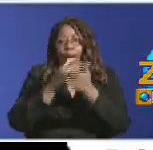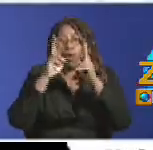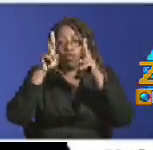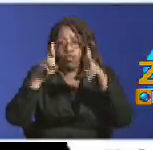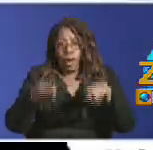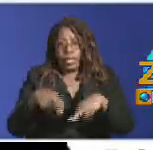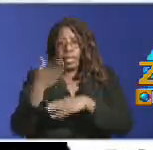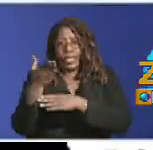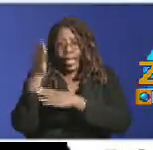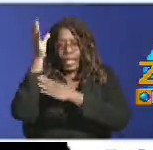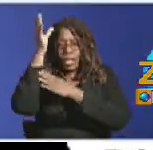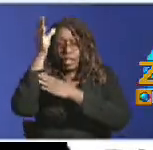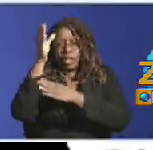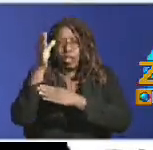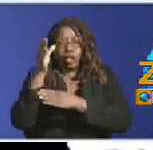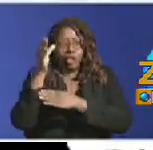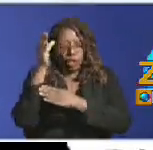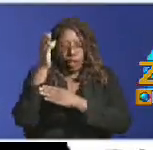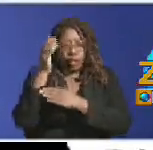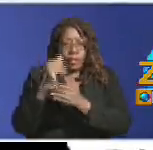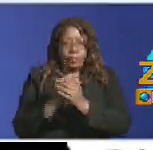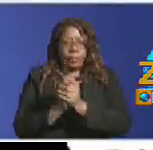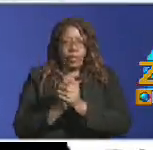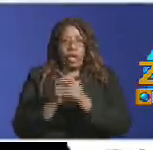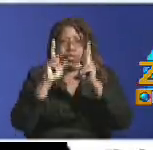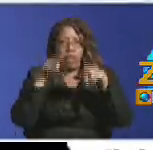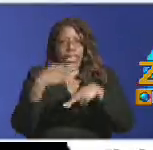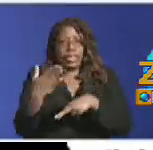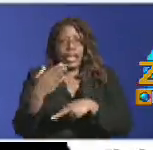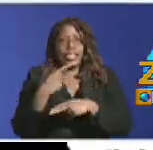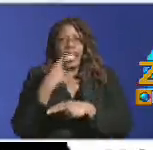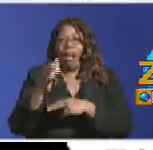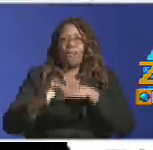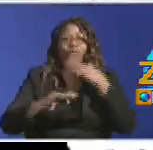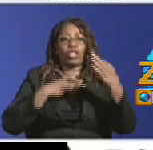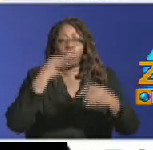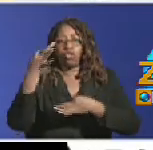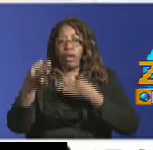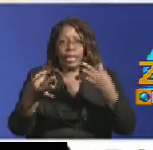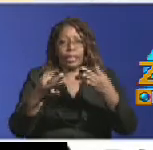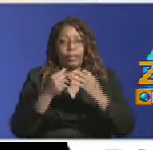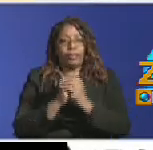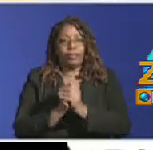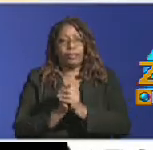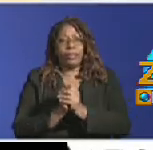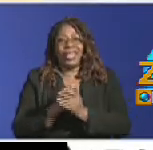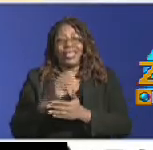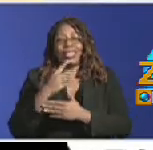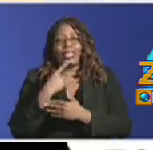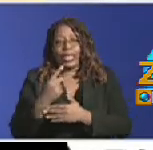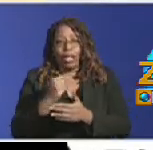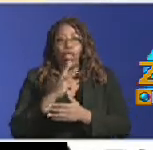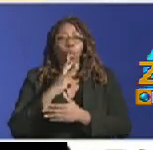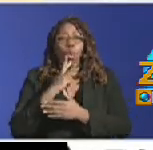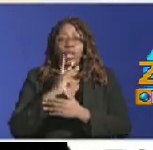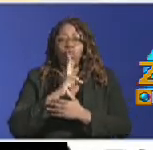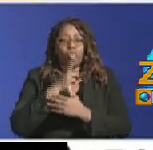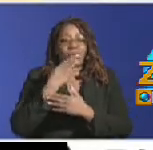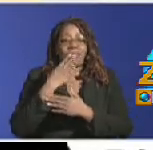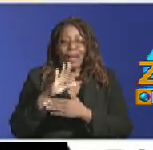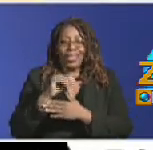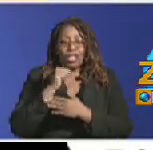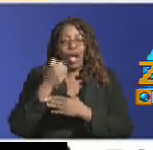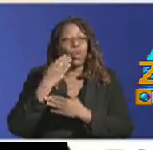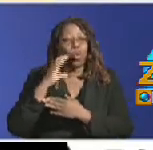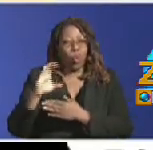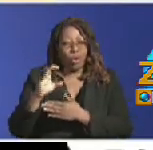residents, the concerns flowed. Residents say they are frustrated. The water gets really, really bad. Like, this is not the worst.